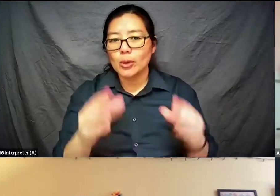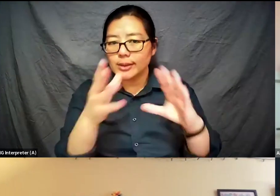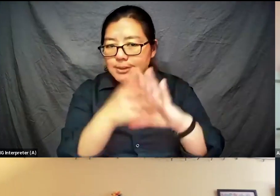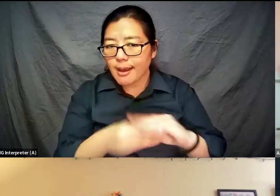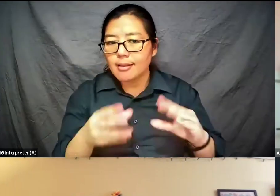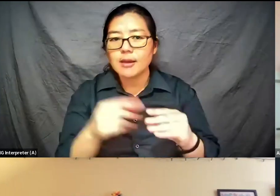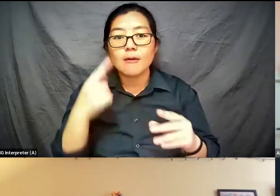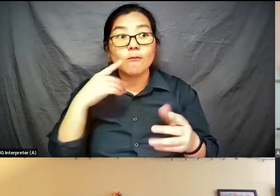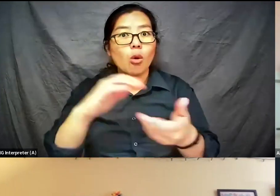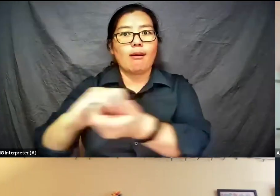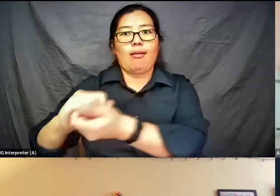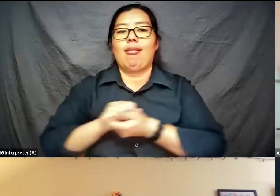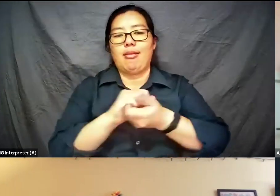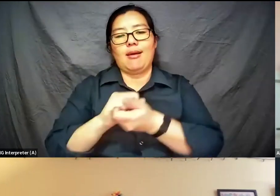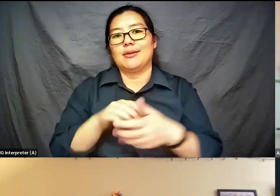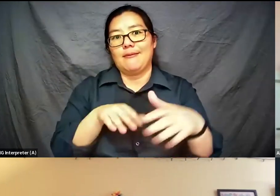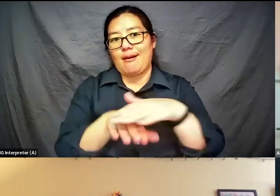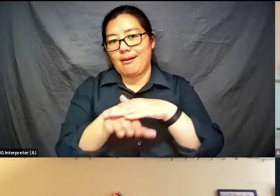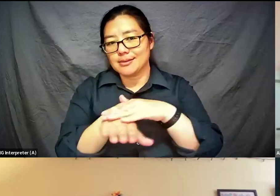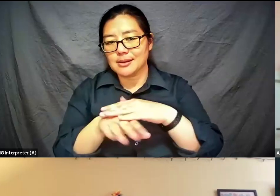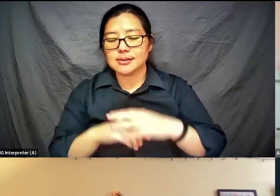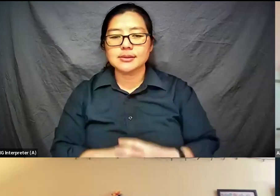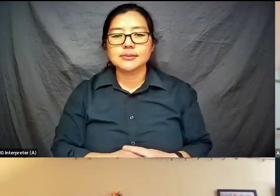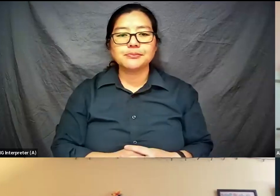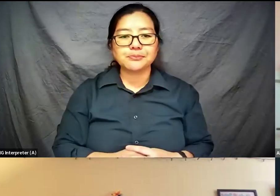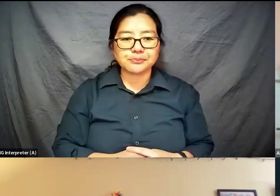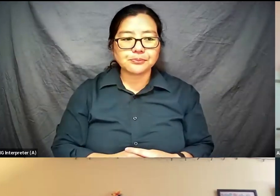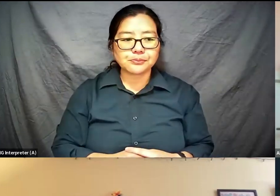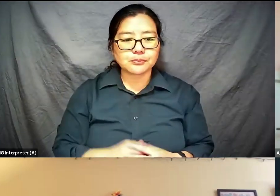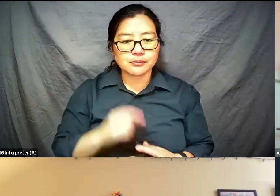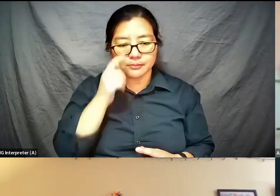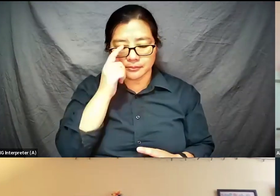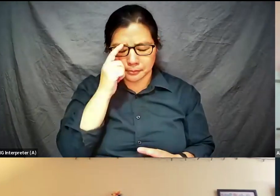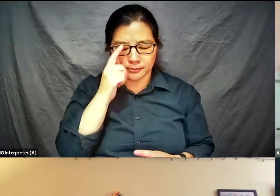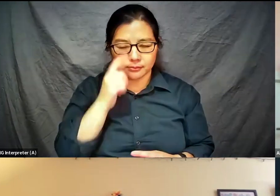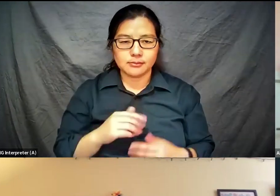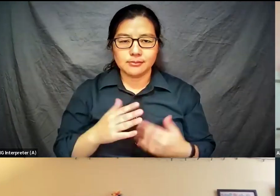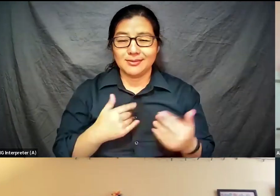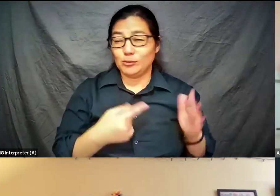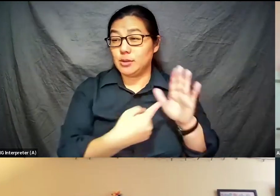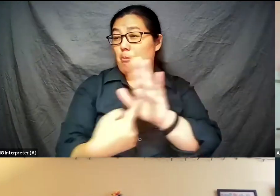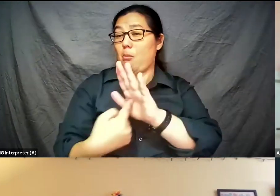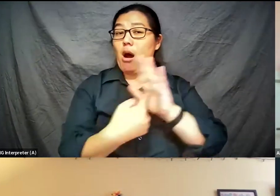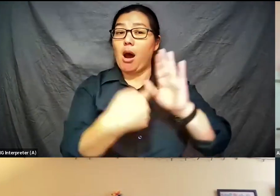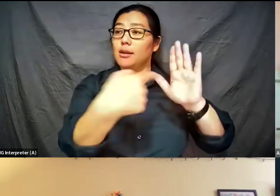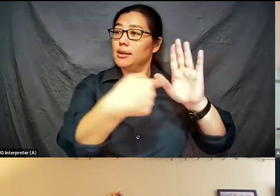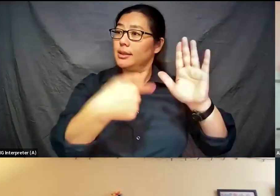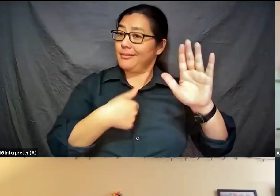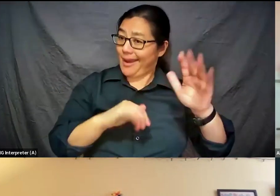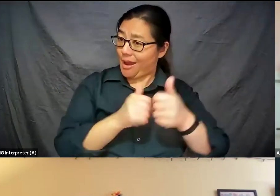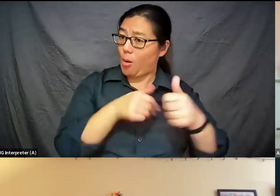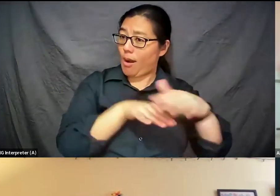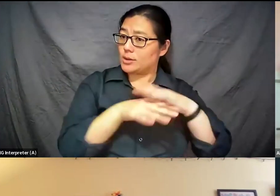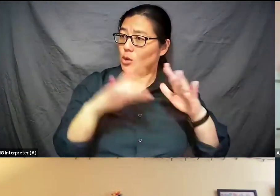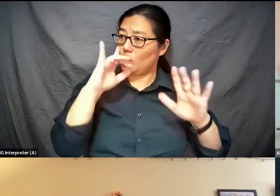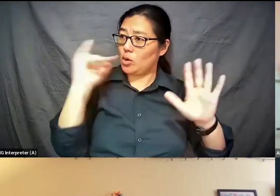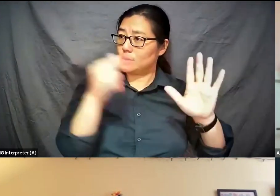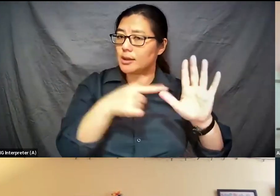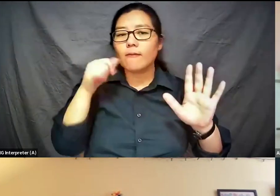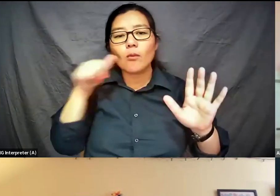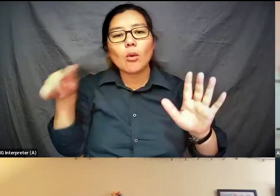physical copy of. But during the pandemic, I started to think about them as something that I could offer